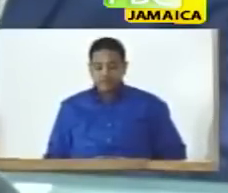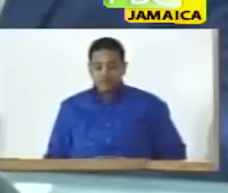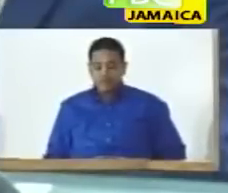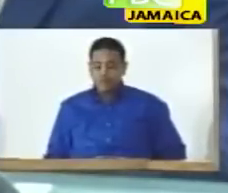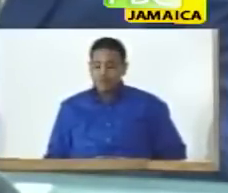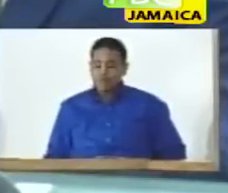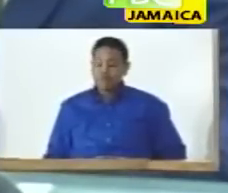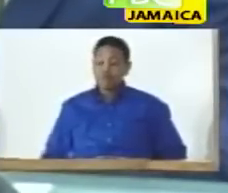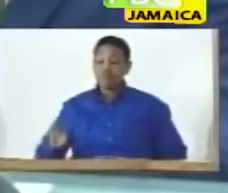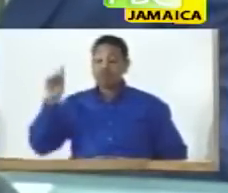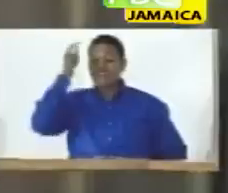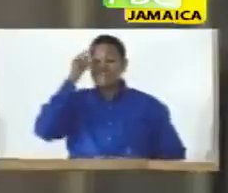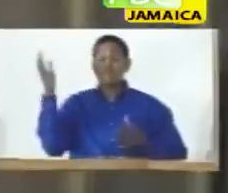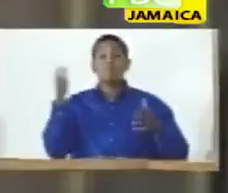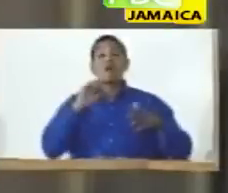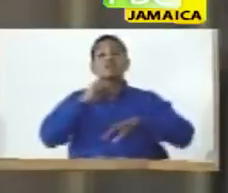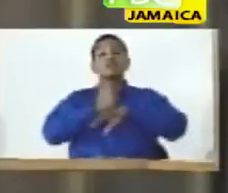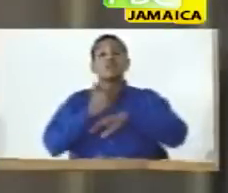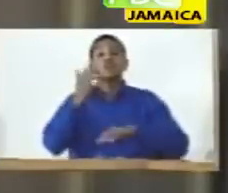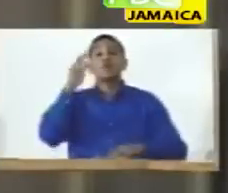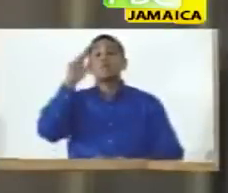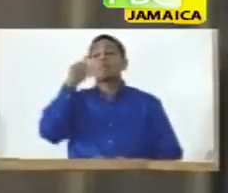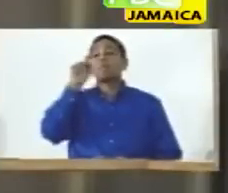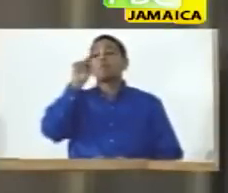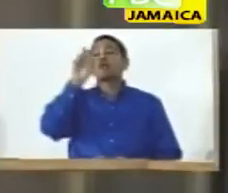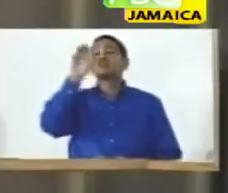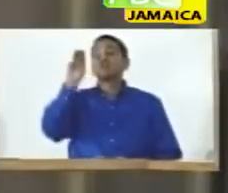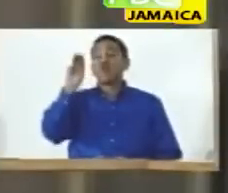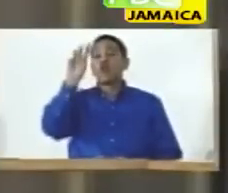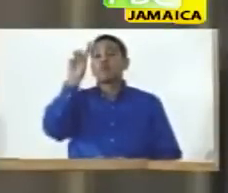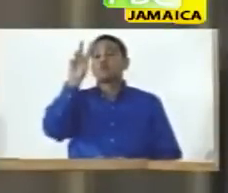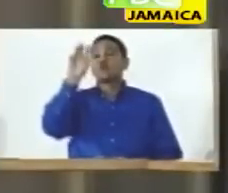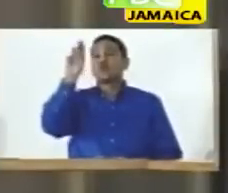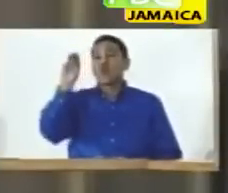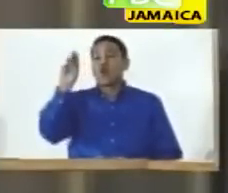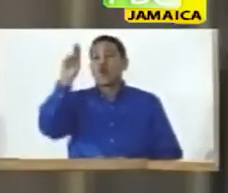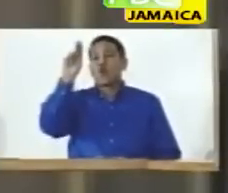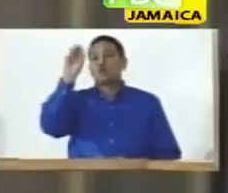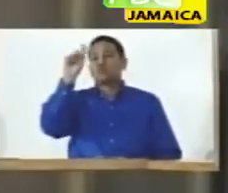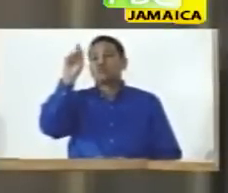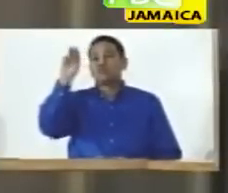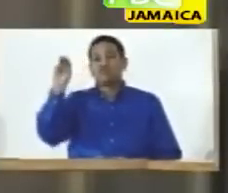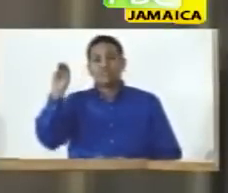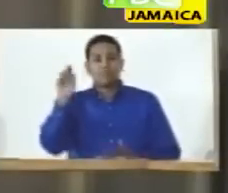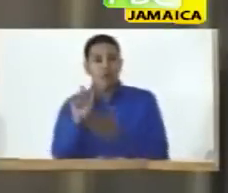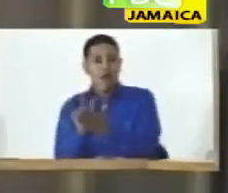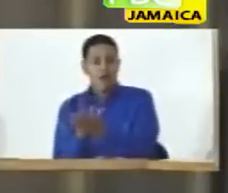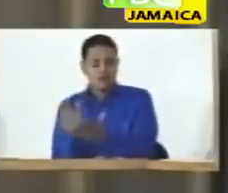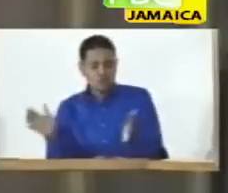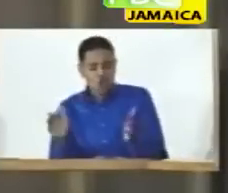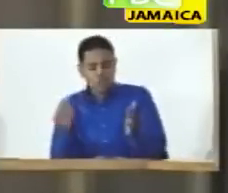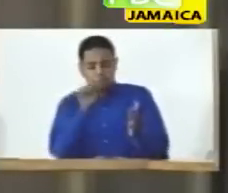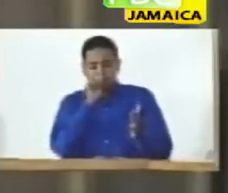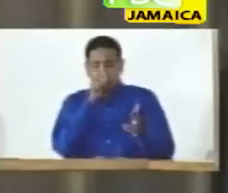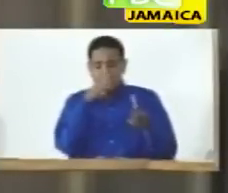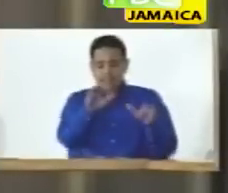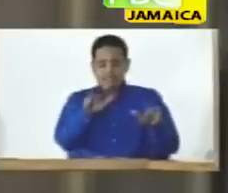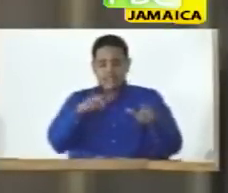The government plans to introduce the Petroleum Downstream Act to encourage private